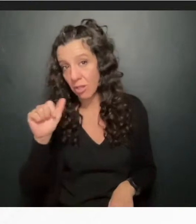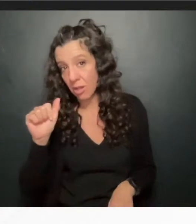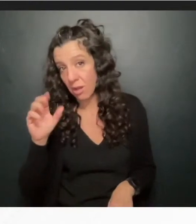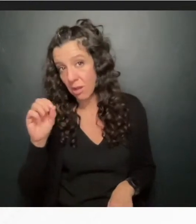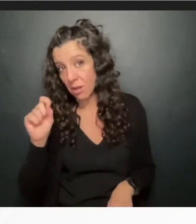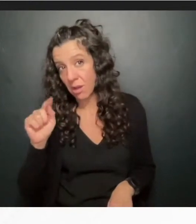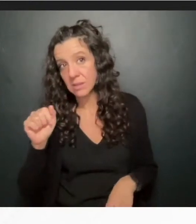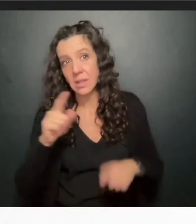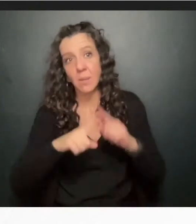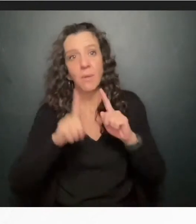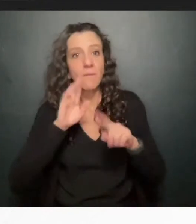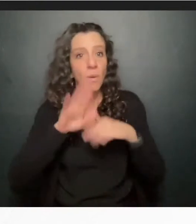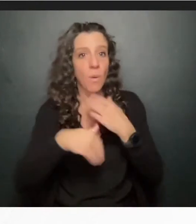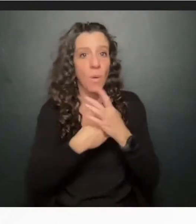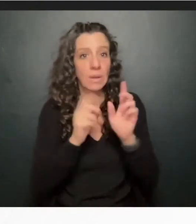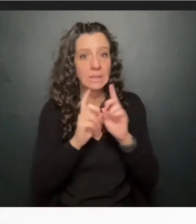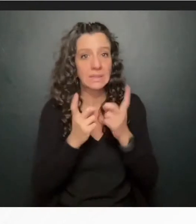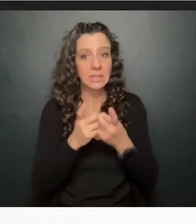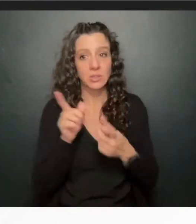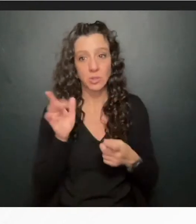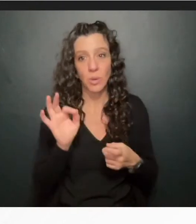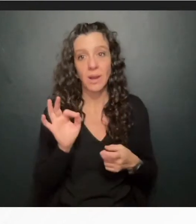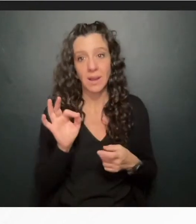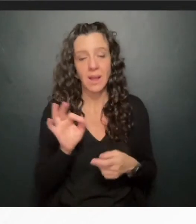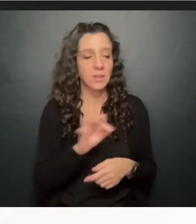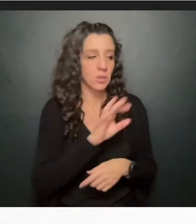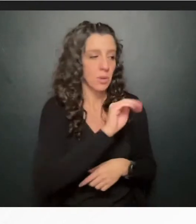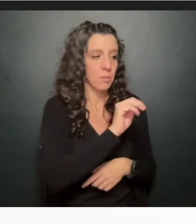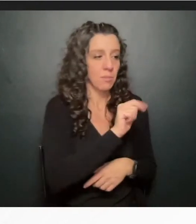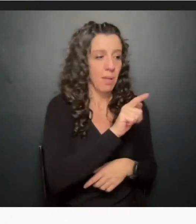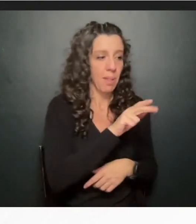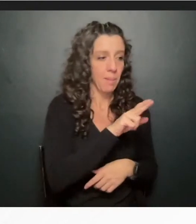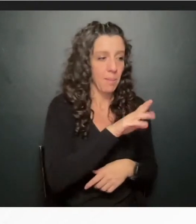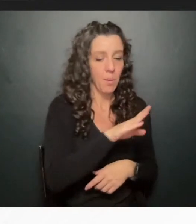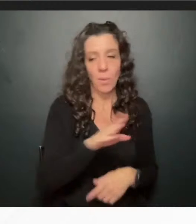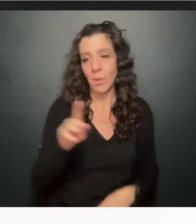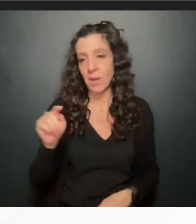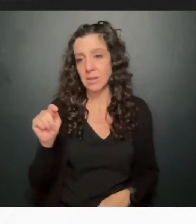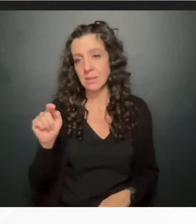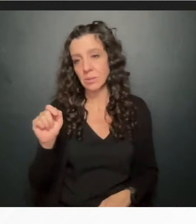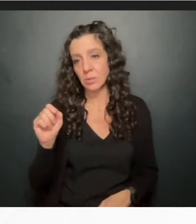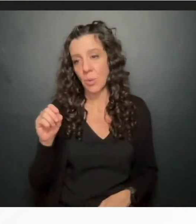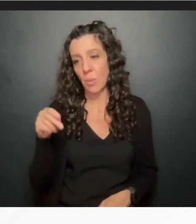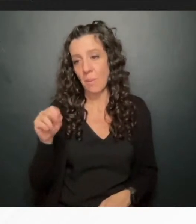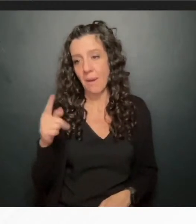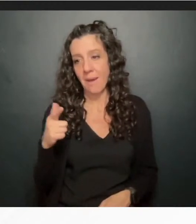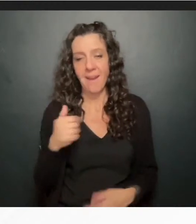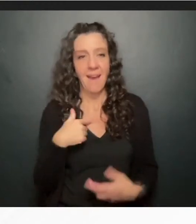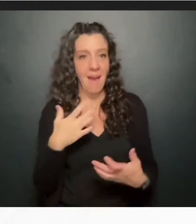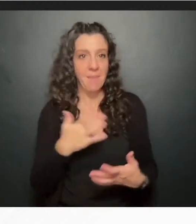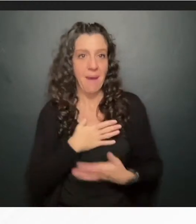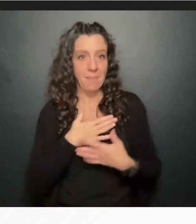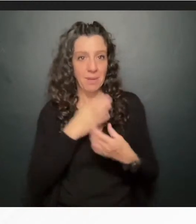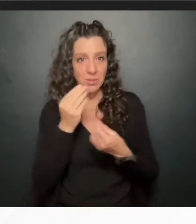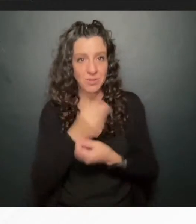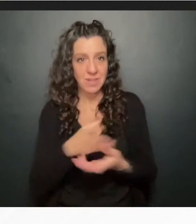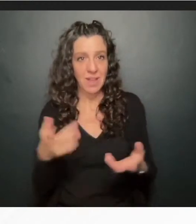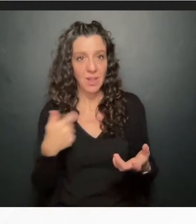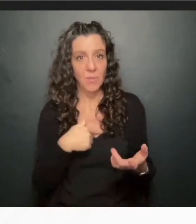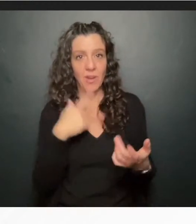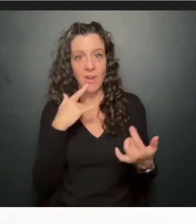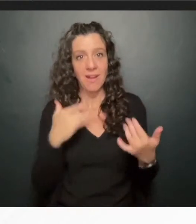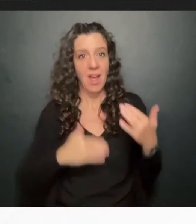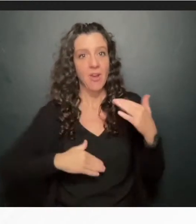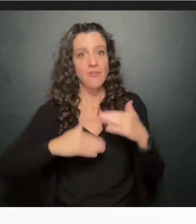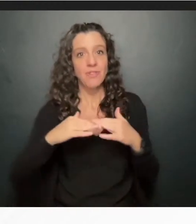District 29, so all of Malibu Topanga. I'm very happy to report that we are reaching standard